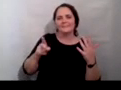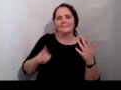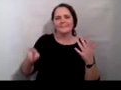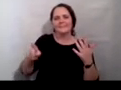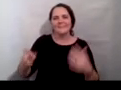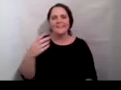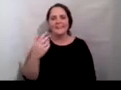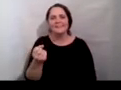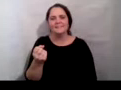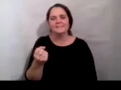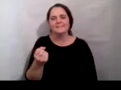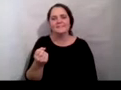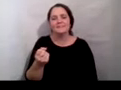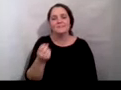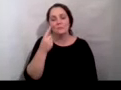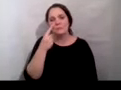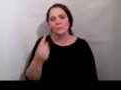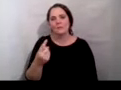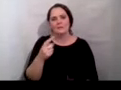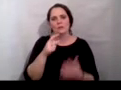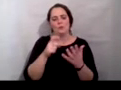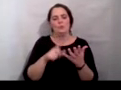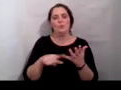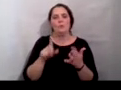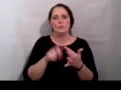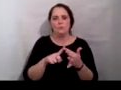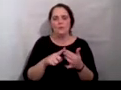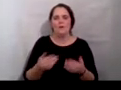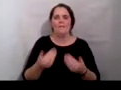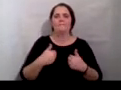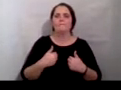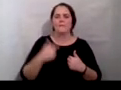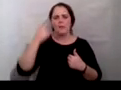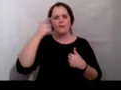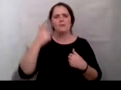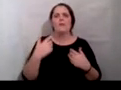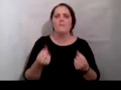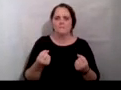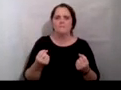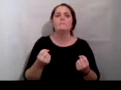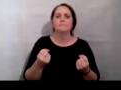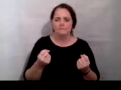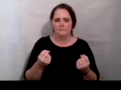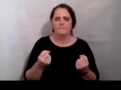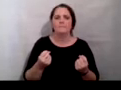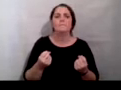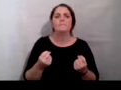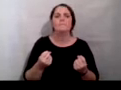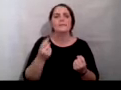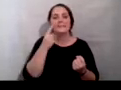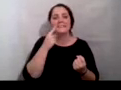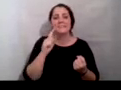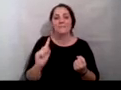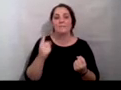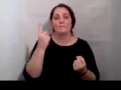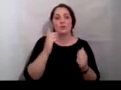themes, etc., you start to see that we're being cued in all kinds of ways. You can see